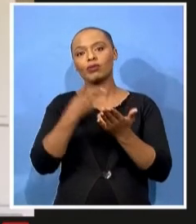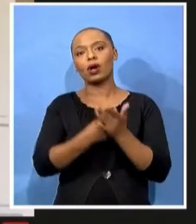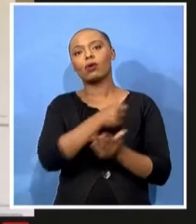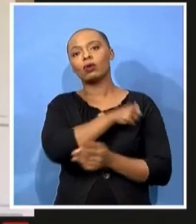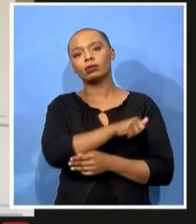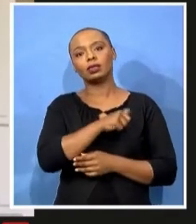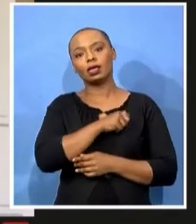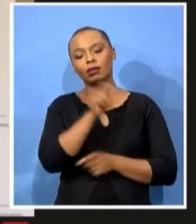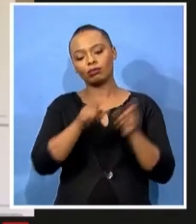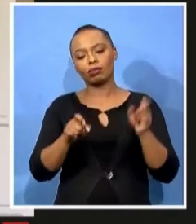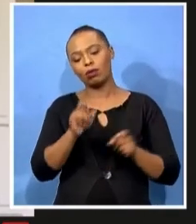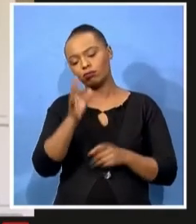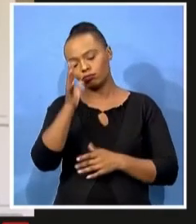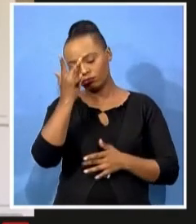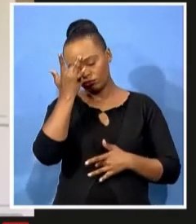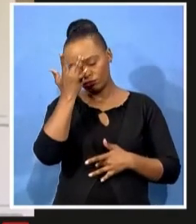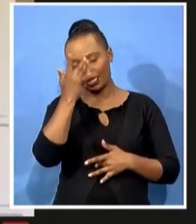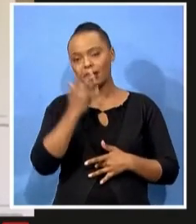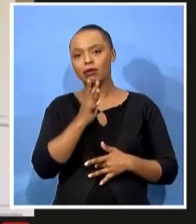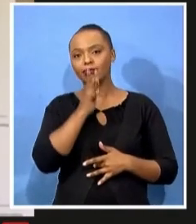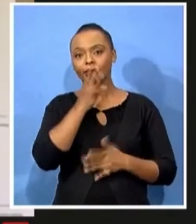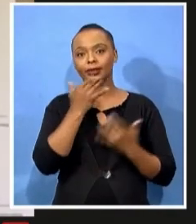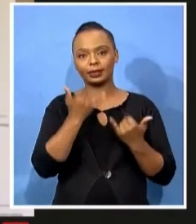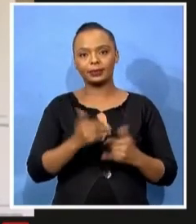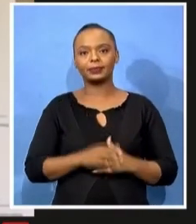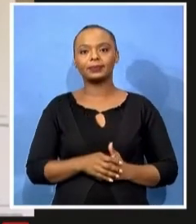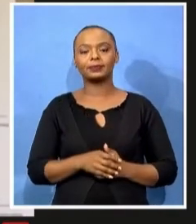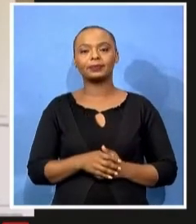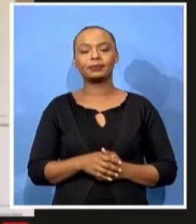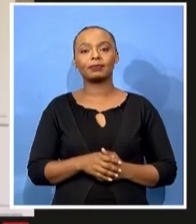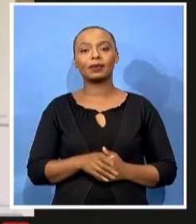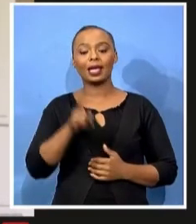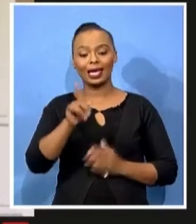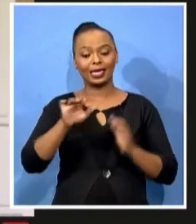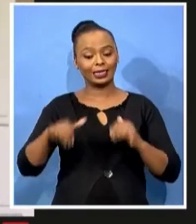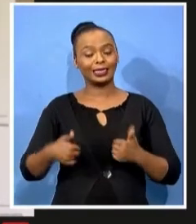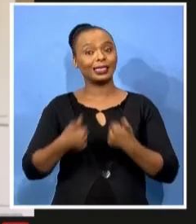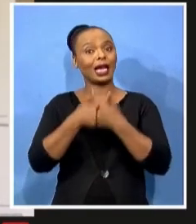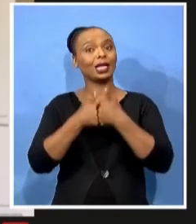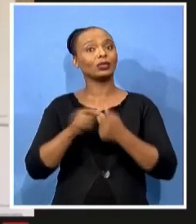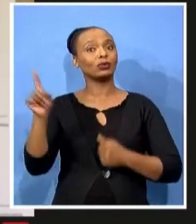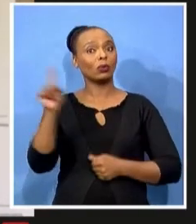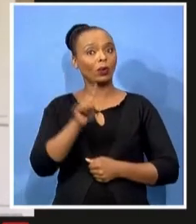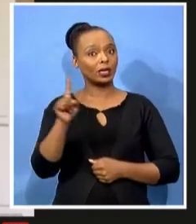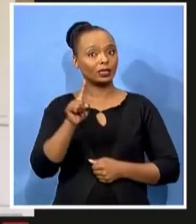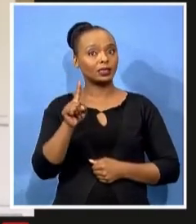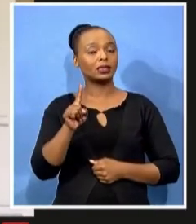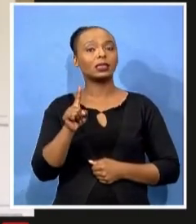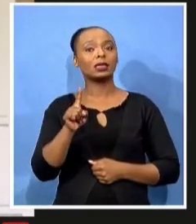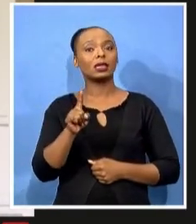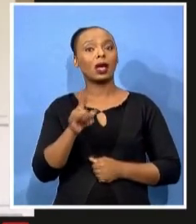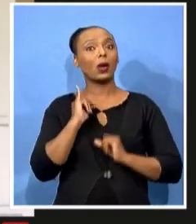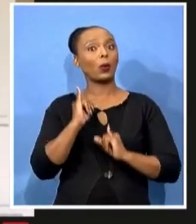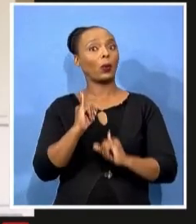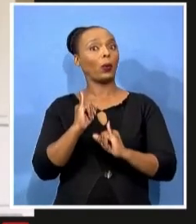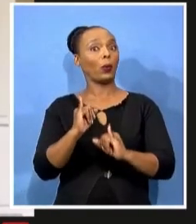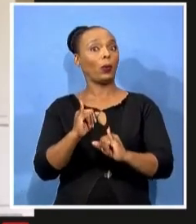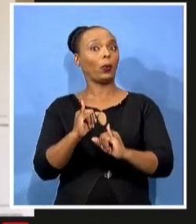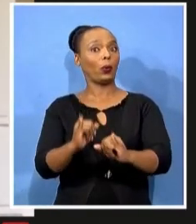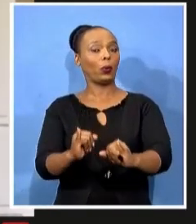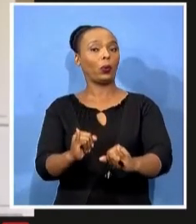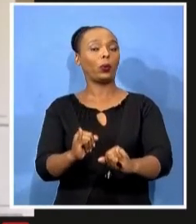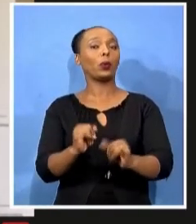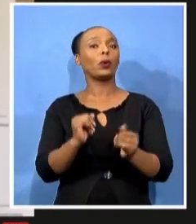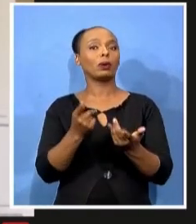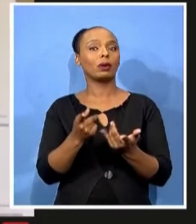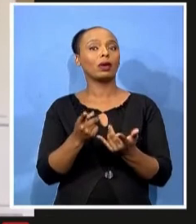surge. So the challenge, therefore, is that it's a little bit more severe than what we have had before. We have also had